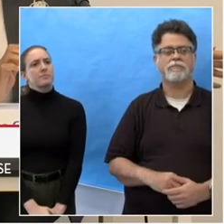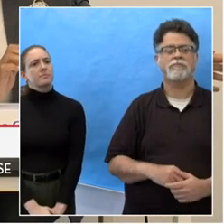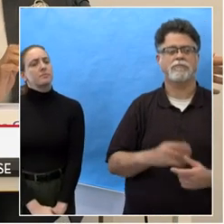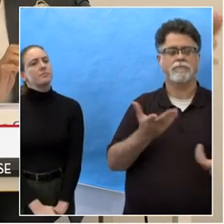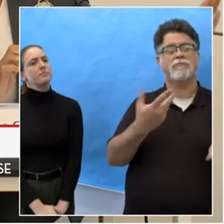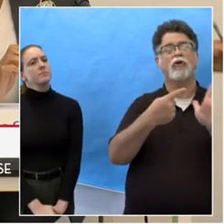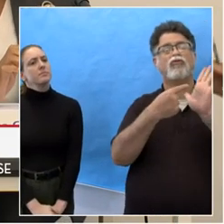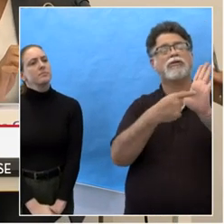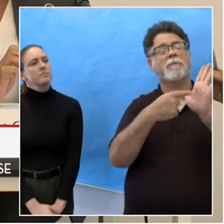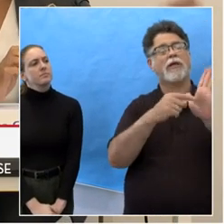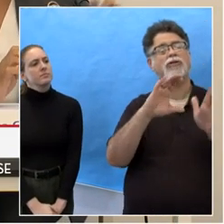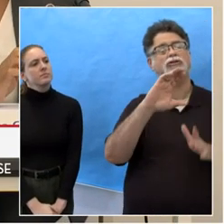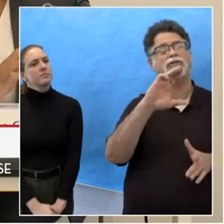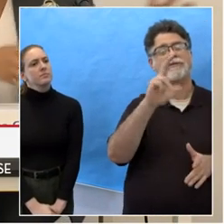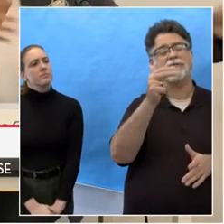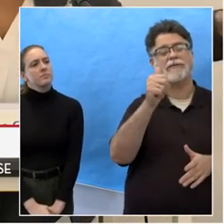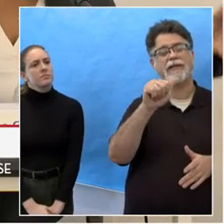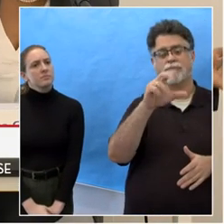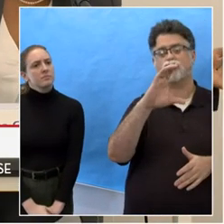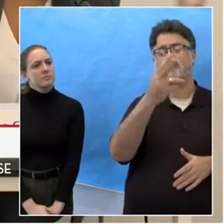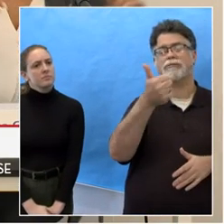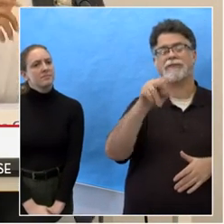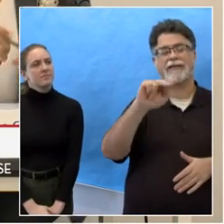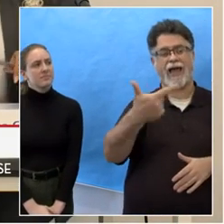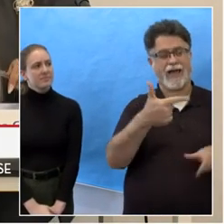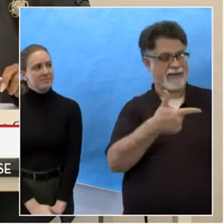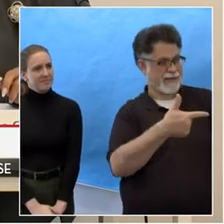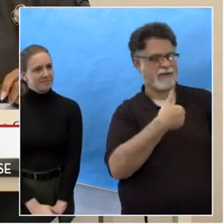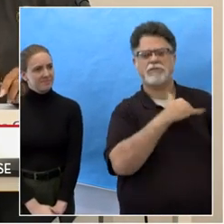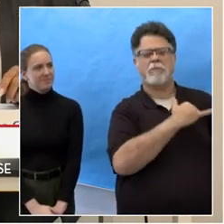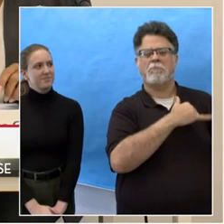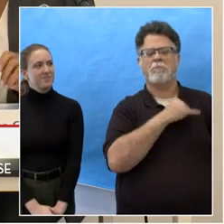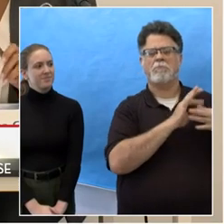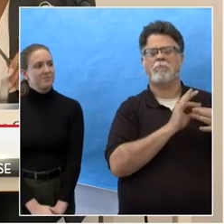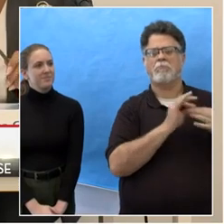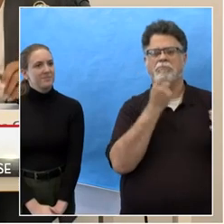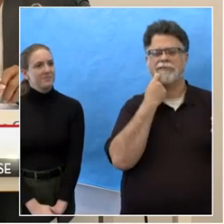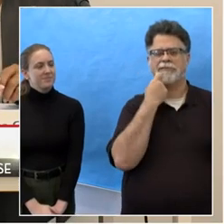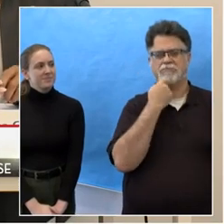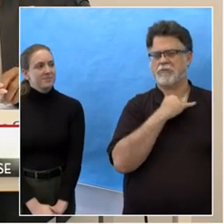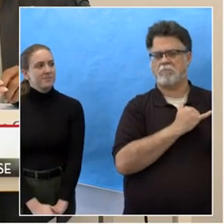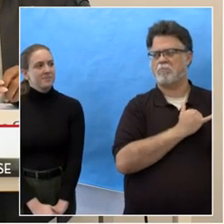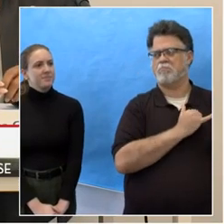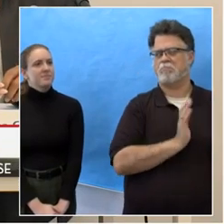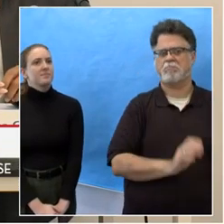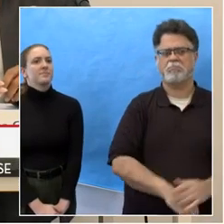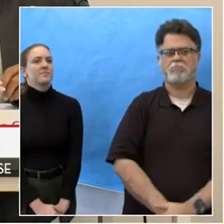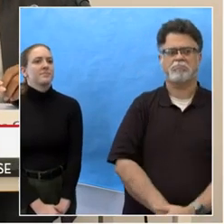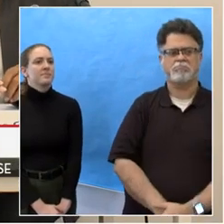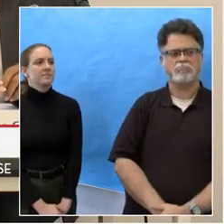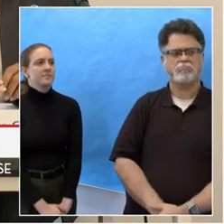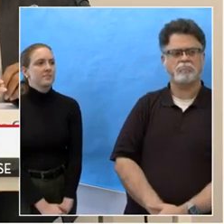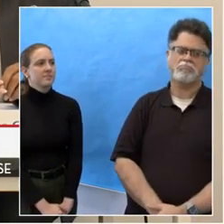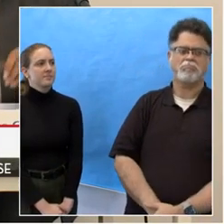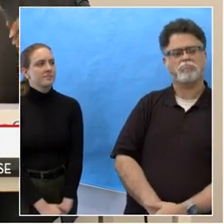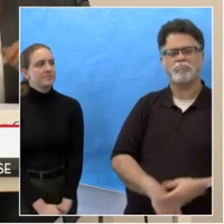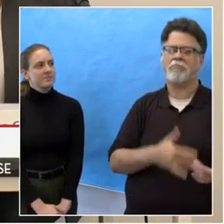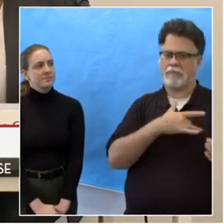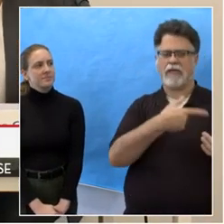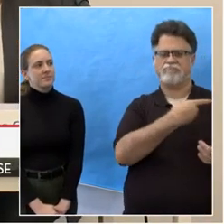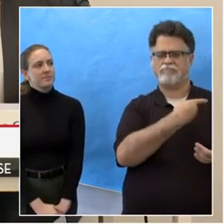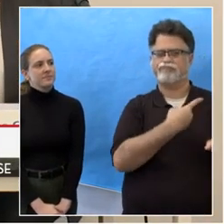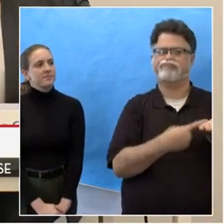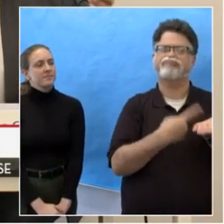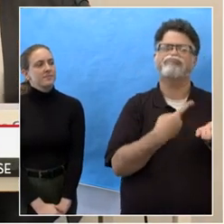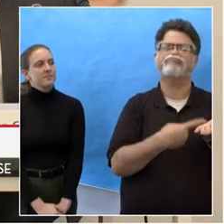that you're beaming because we did it. We've had lots of conversations on how we ensure that this work is